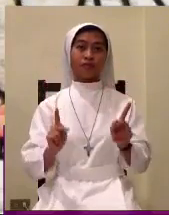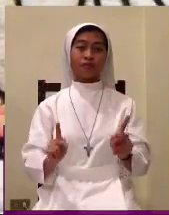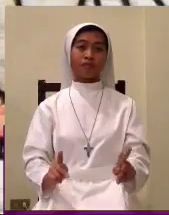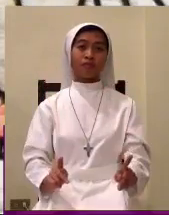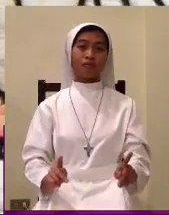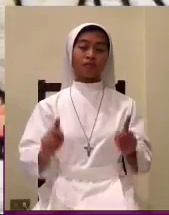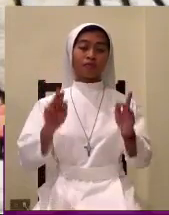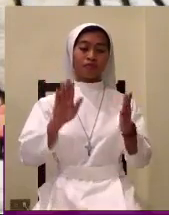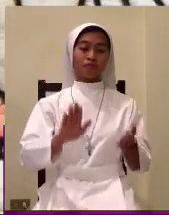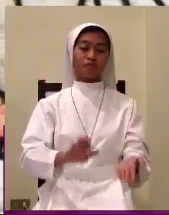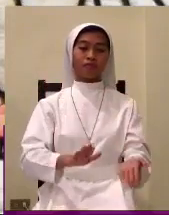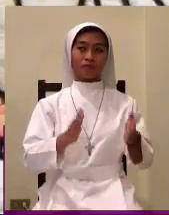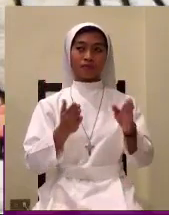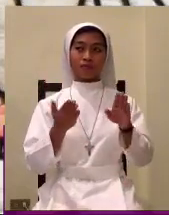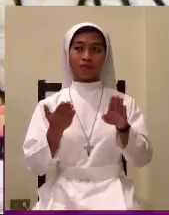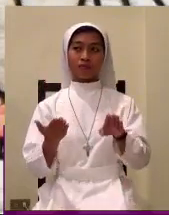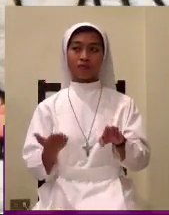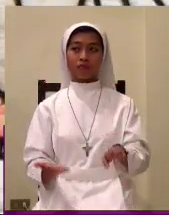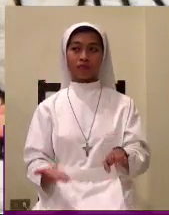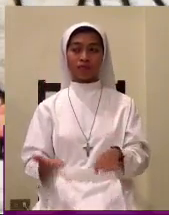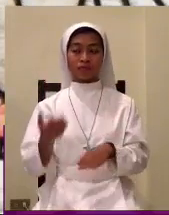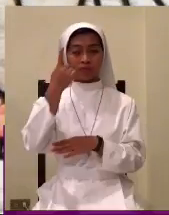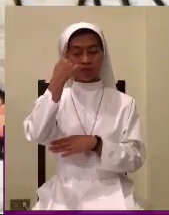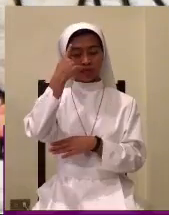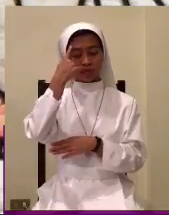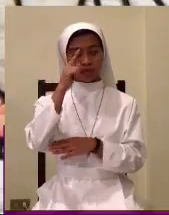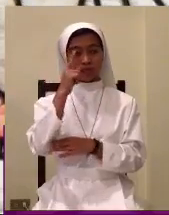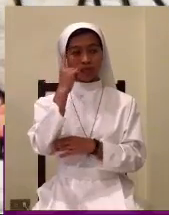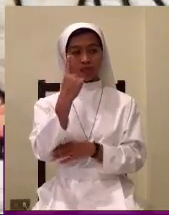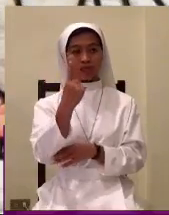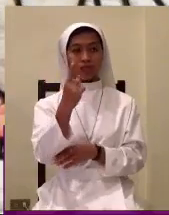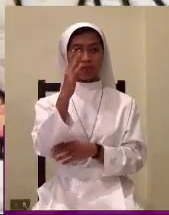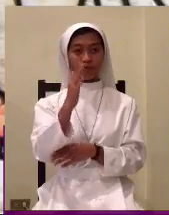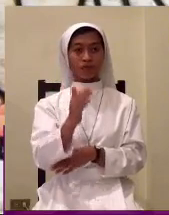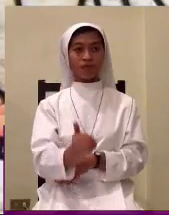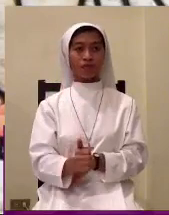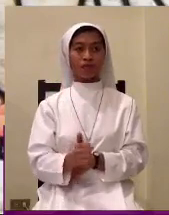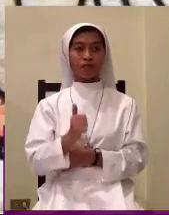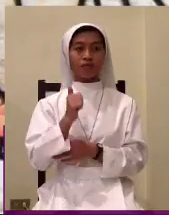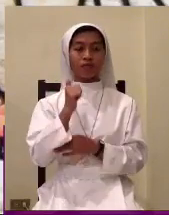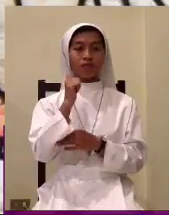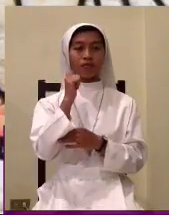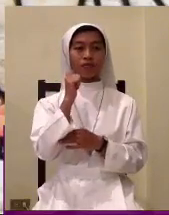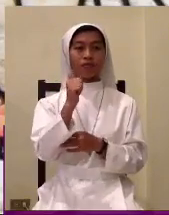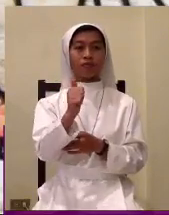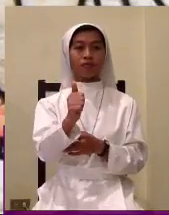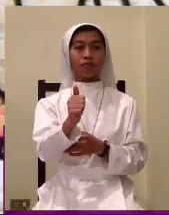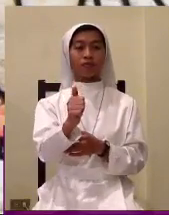Sa sarili.